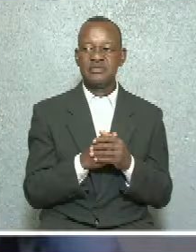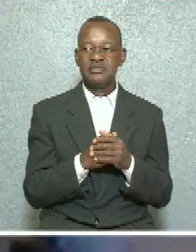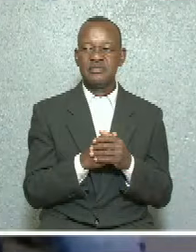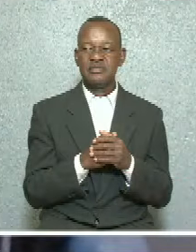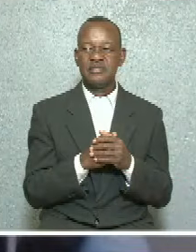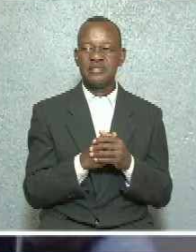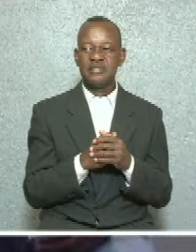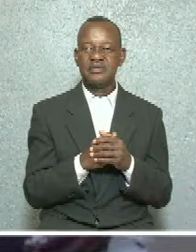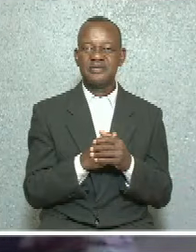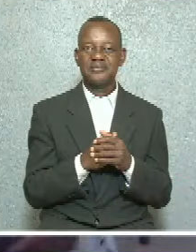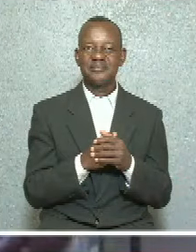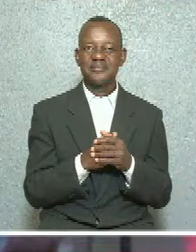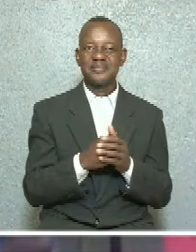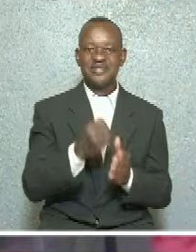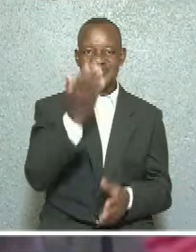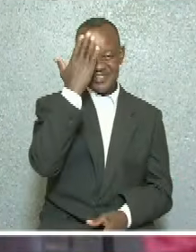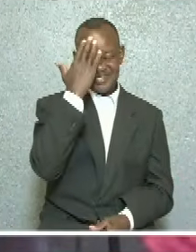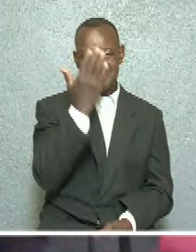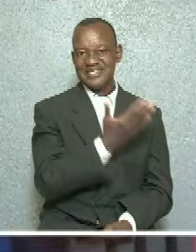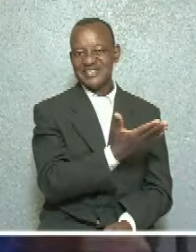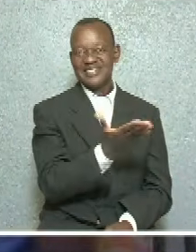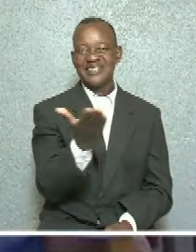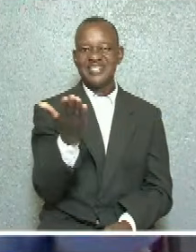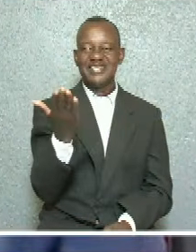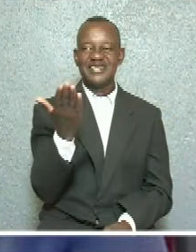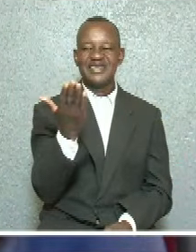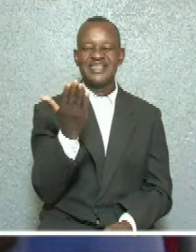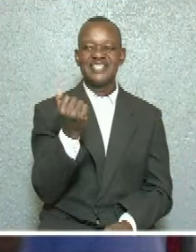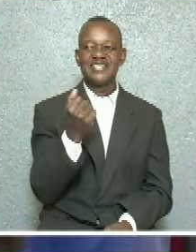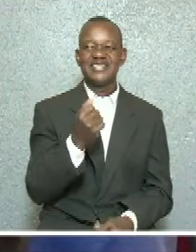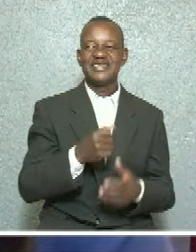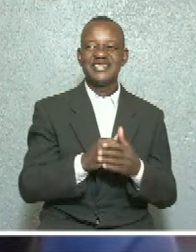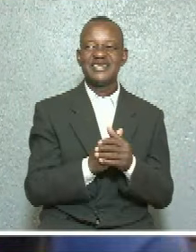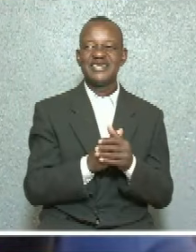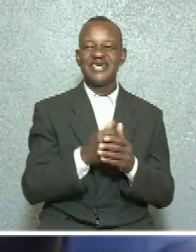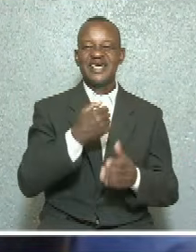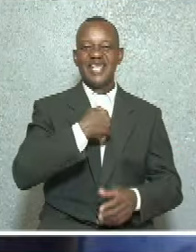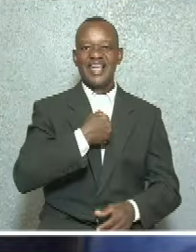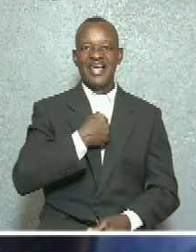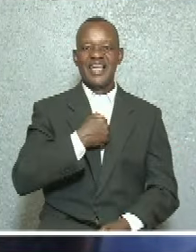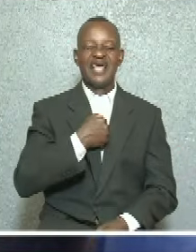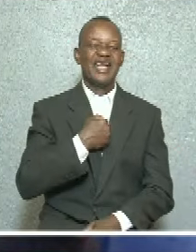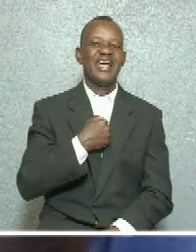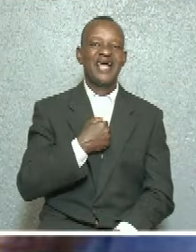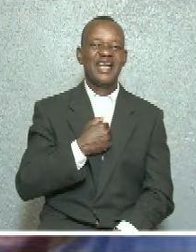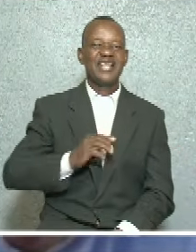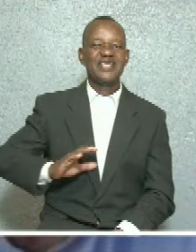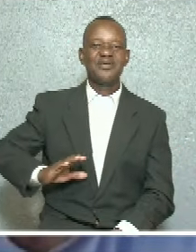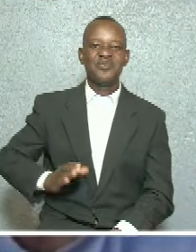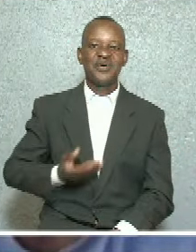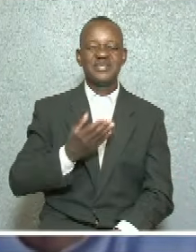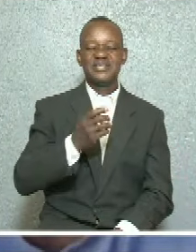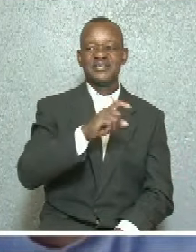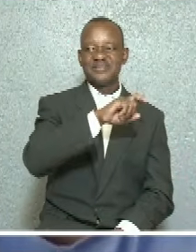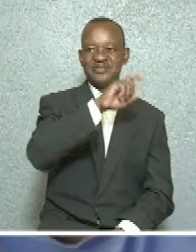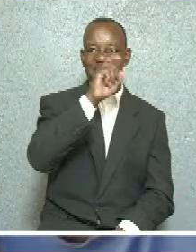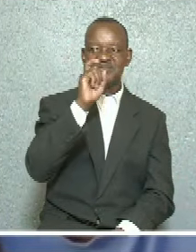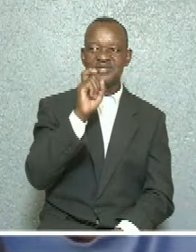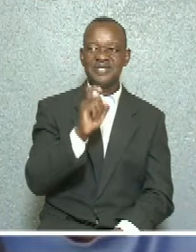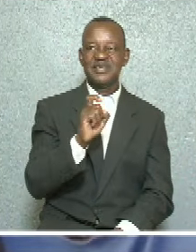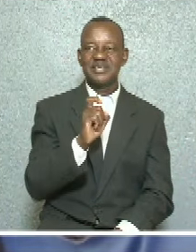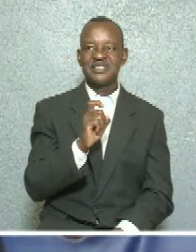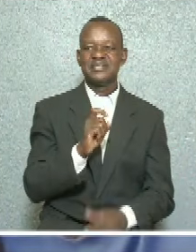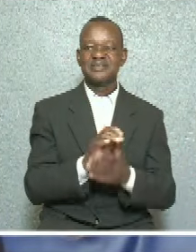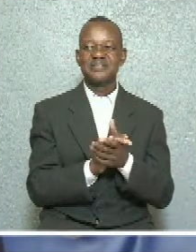Afternoon, everybody. Afternoon. I would like to ask, what steps did